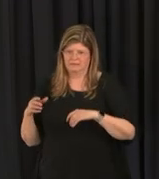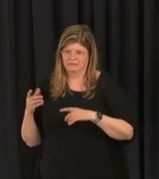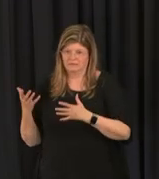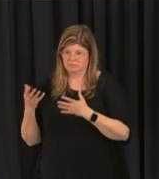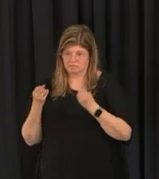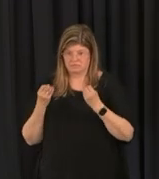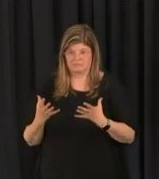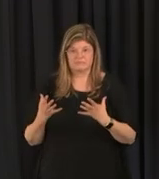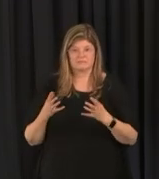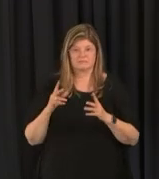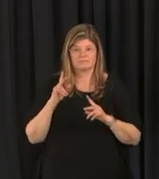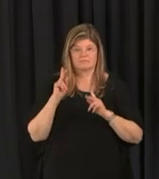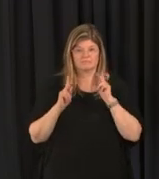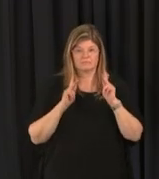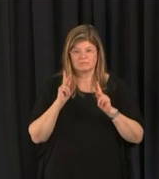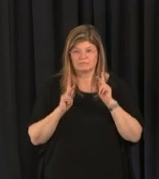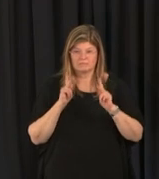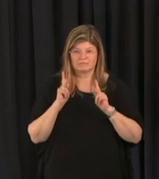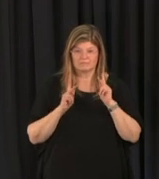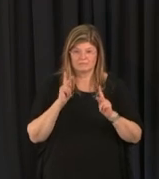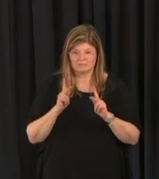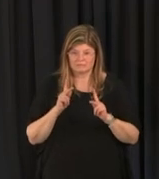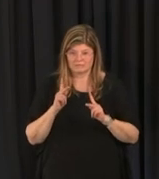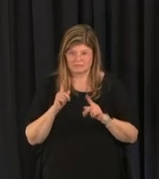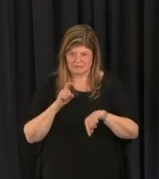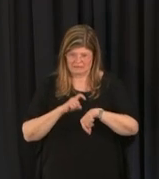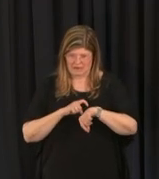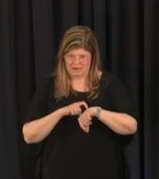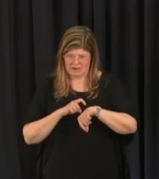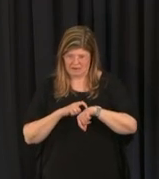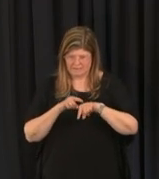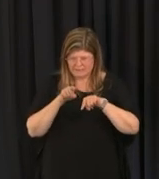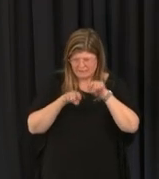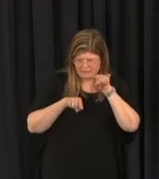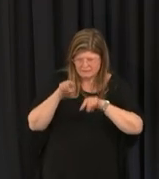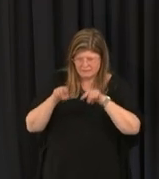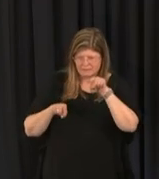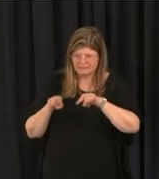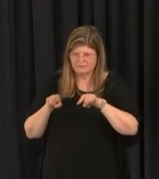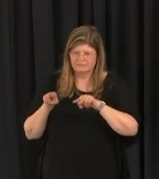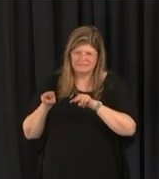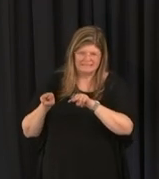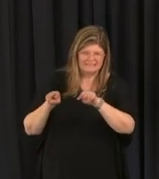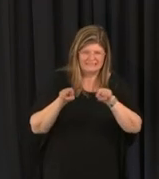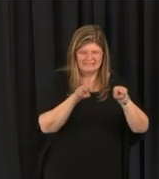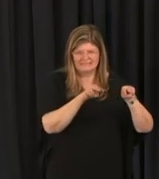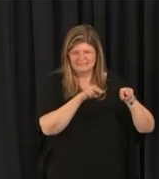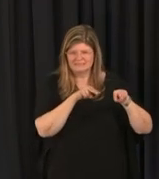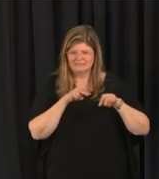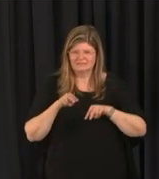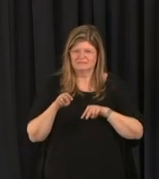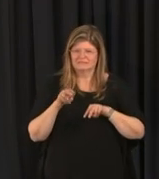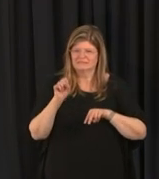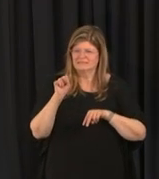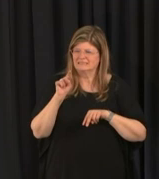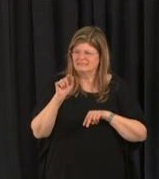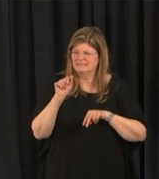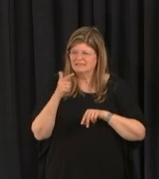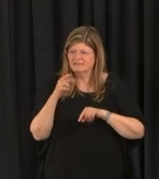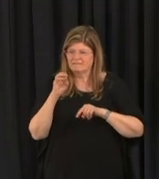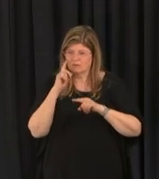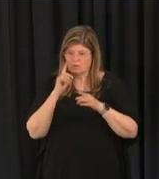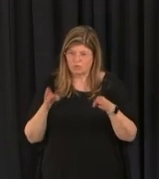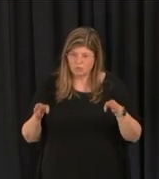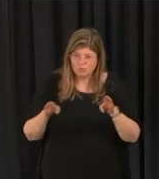Many people, for a period of time on various stages of lockdown, less